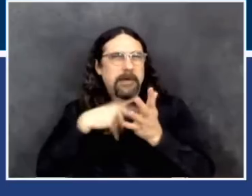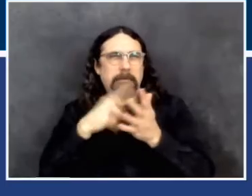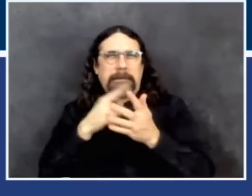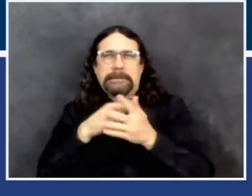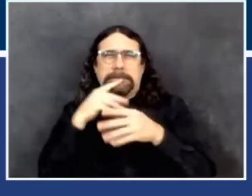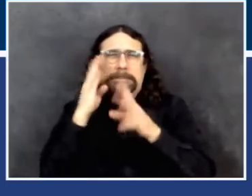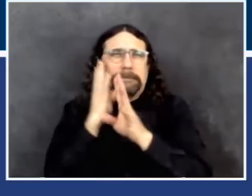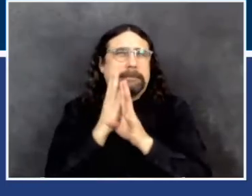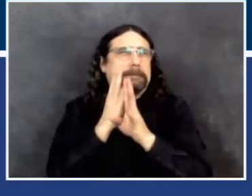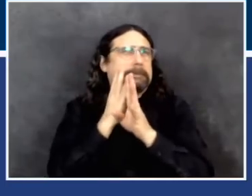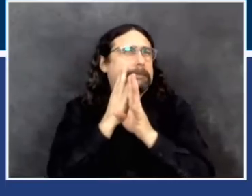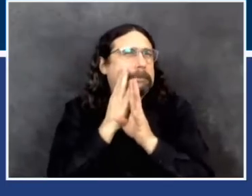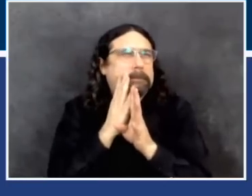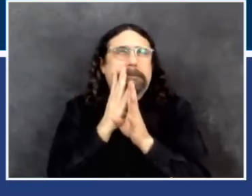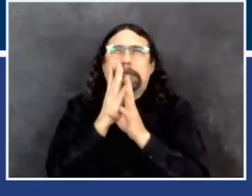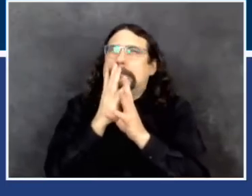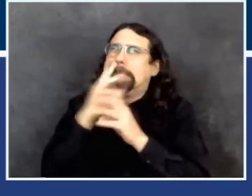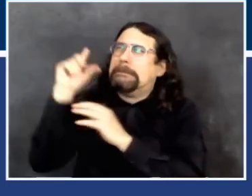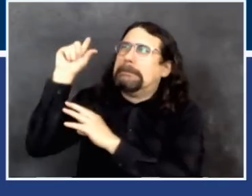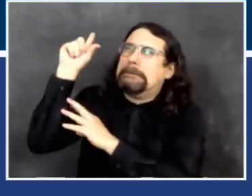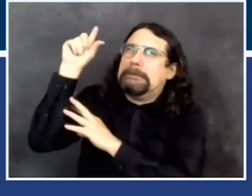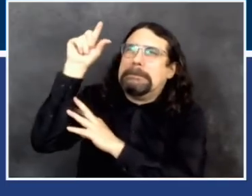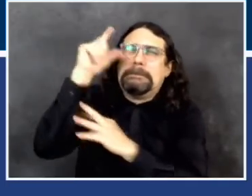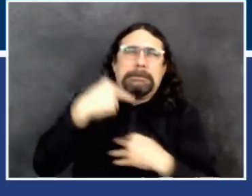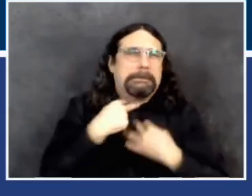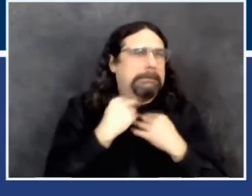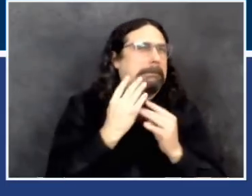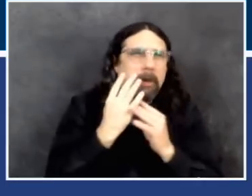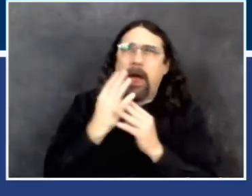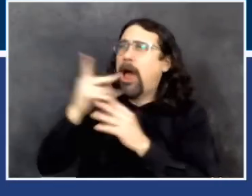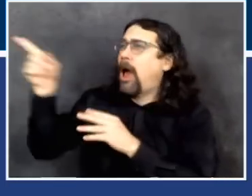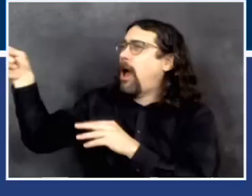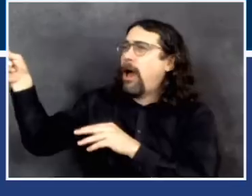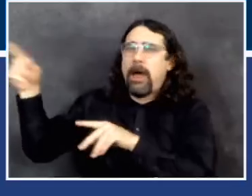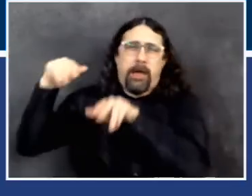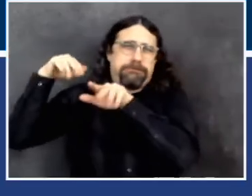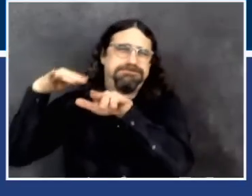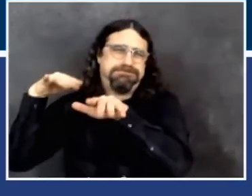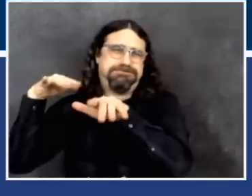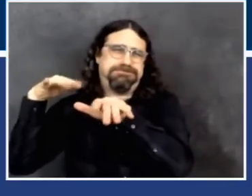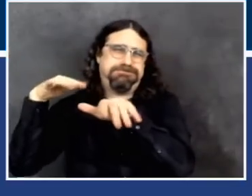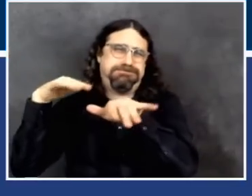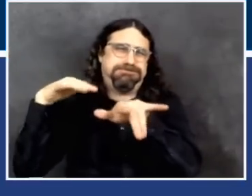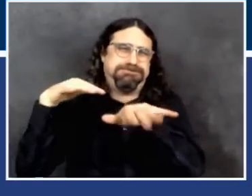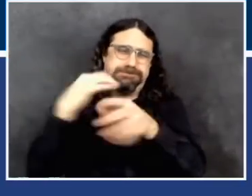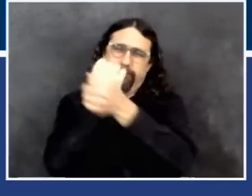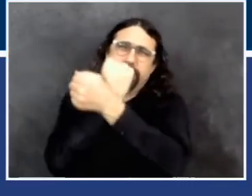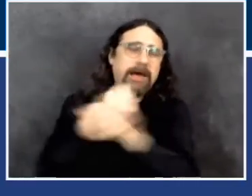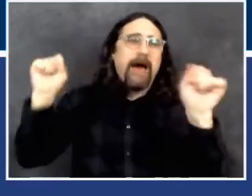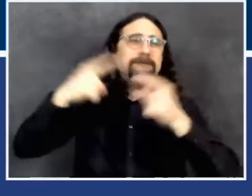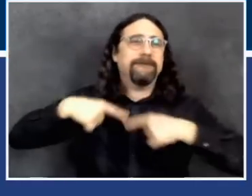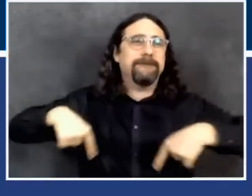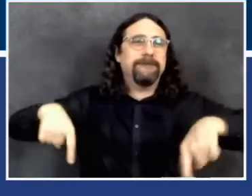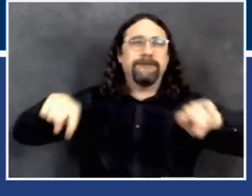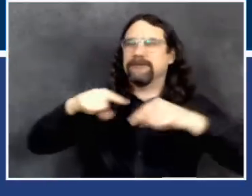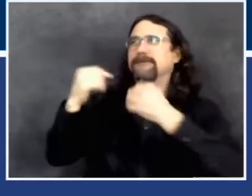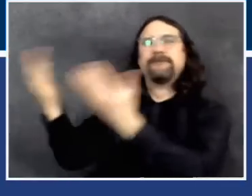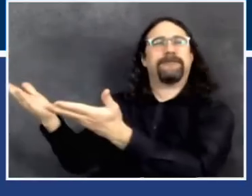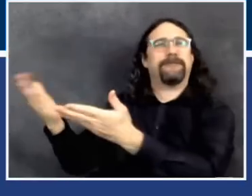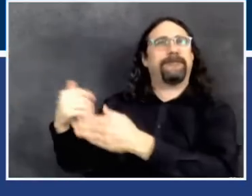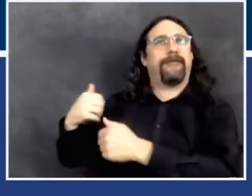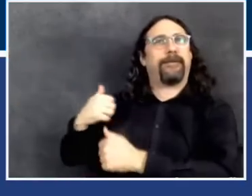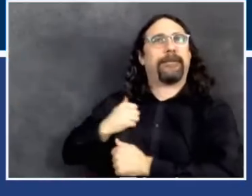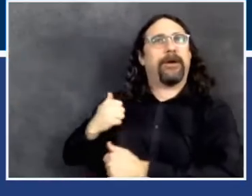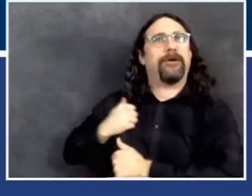staff, and we heard amazing stories from that first wave of the impact they made and the relief they gave,